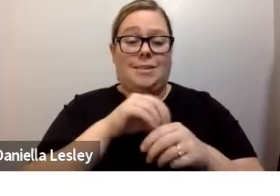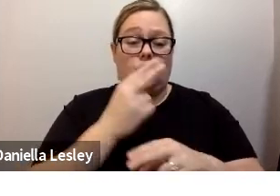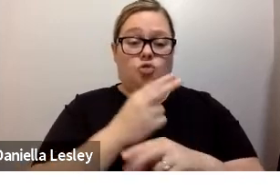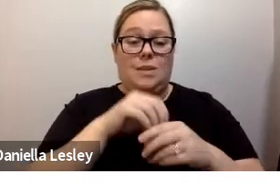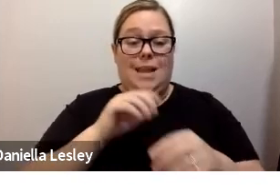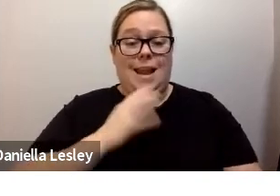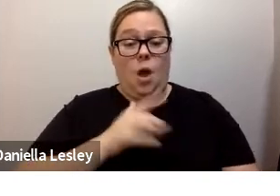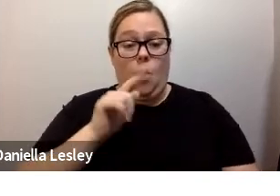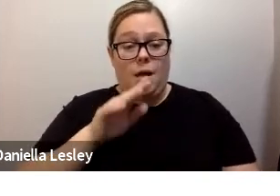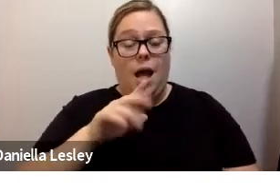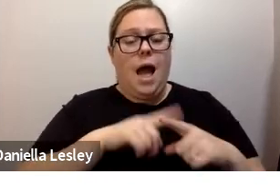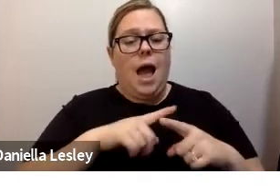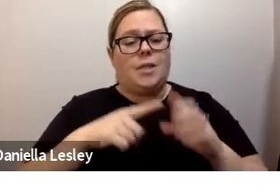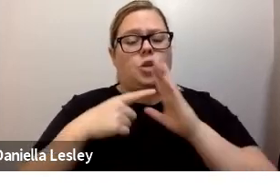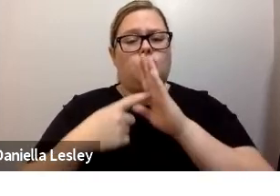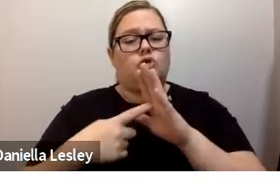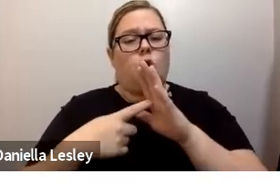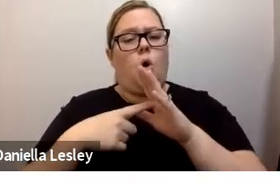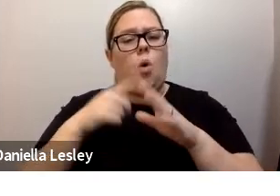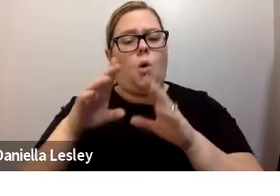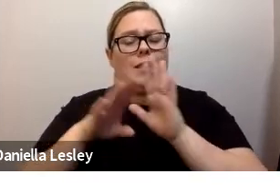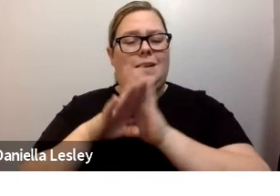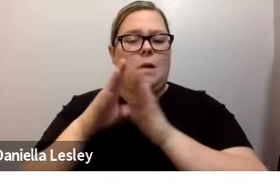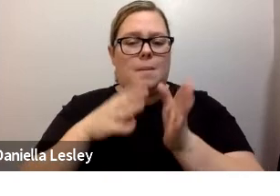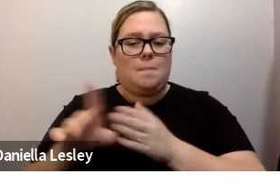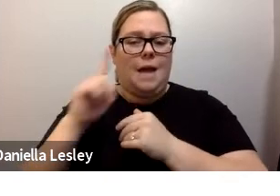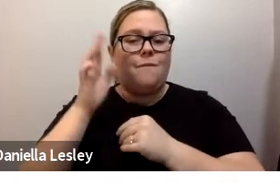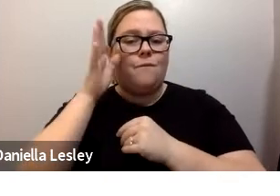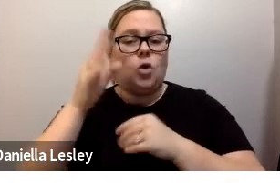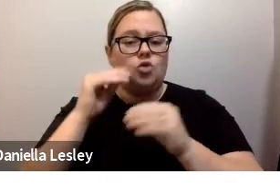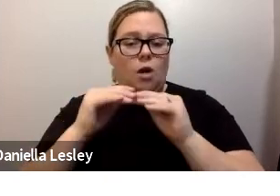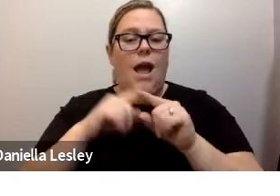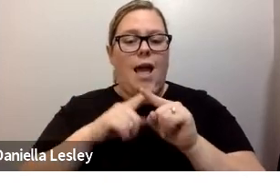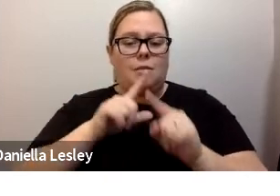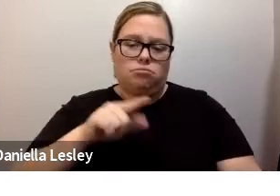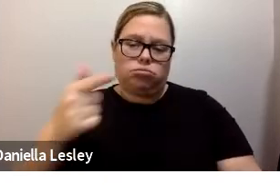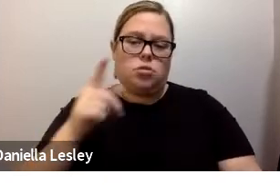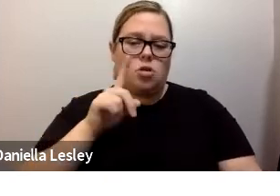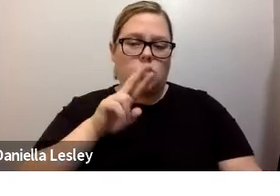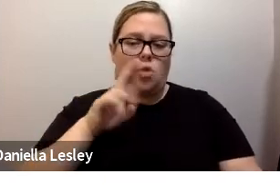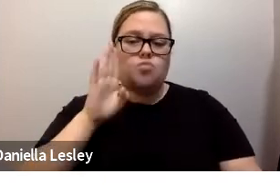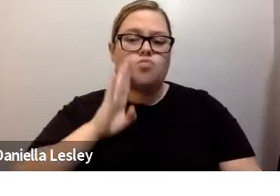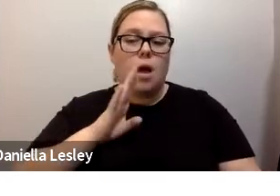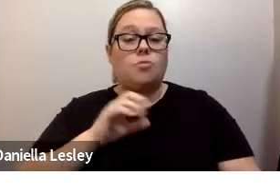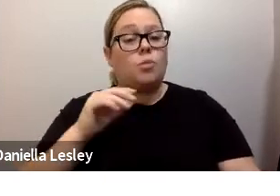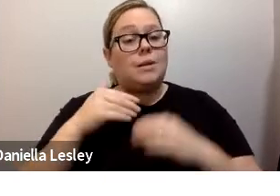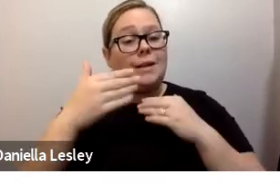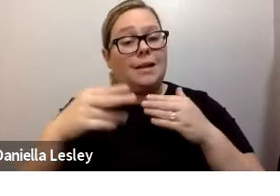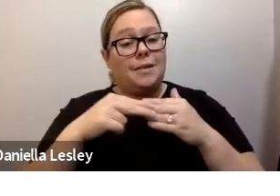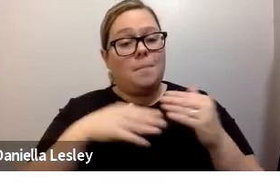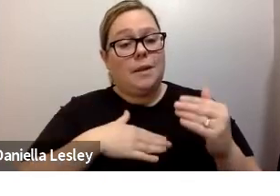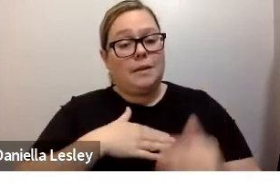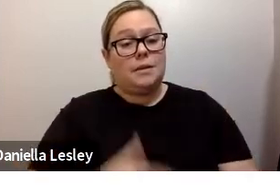our kind of commercial development plan for future direction, and then turn it over to Dr. Brown. So next slide, please.